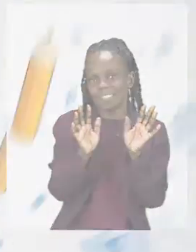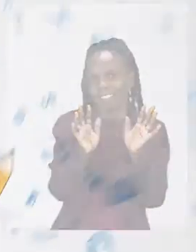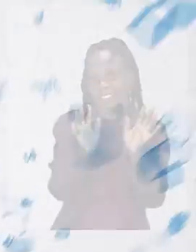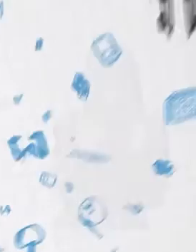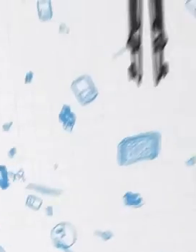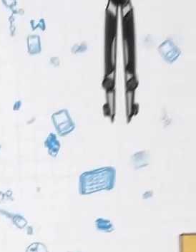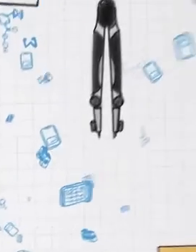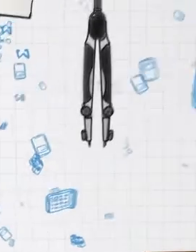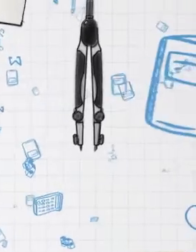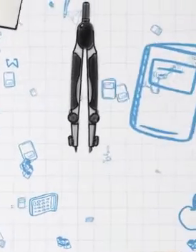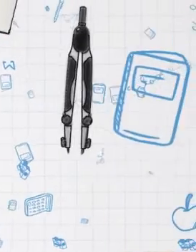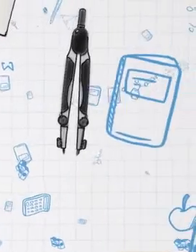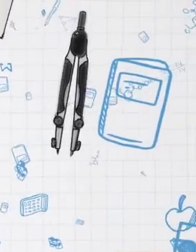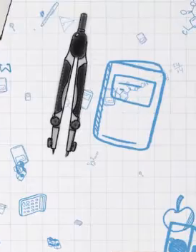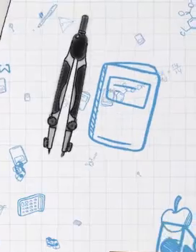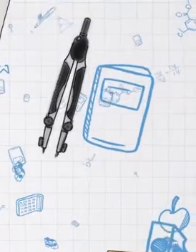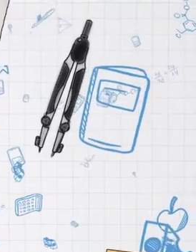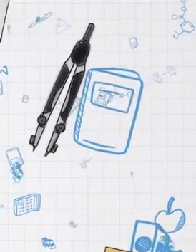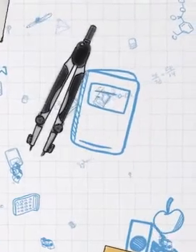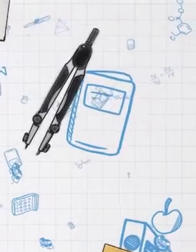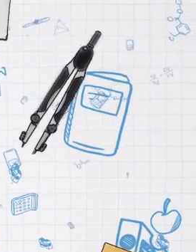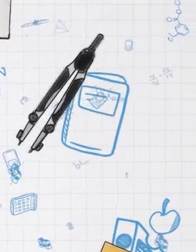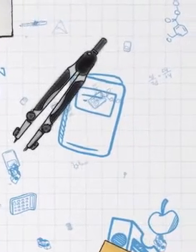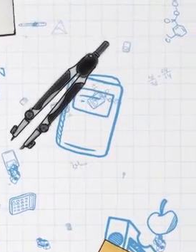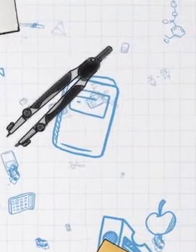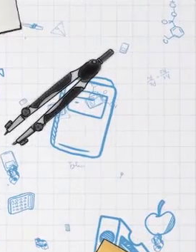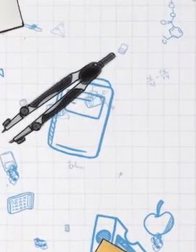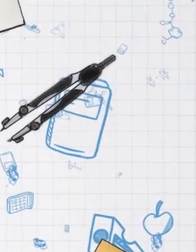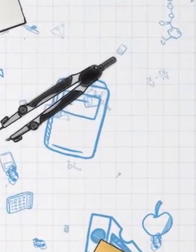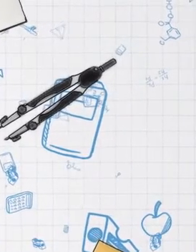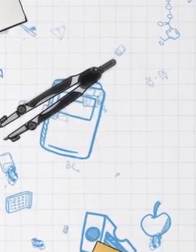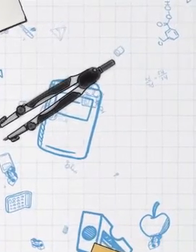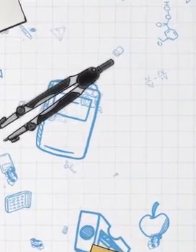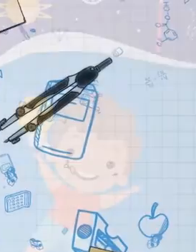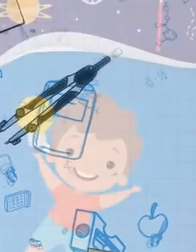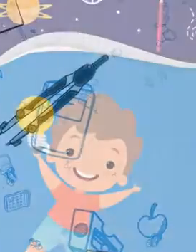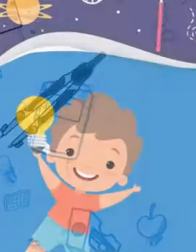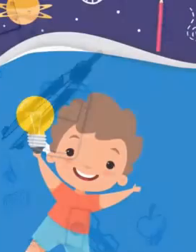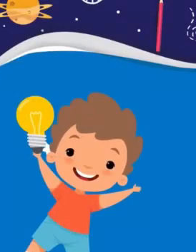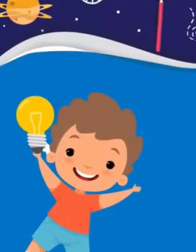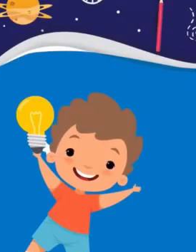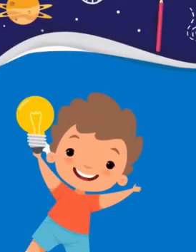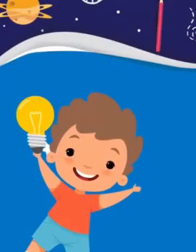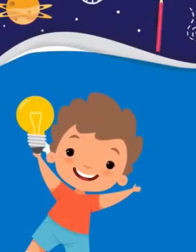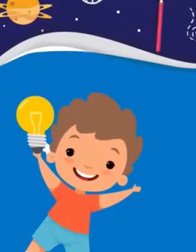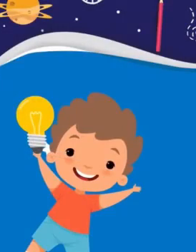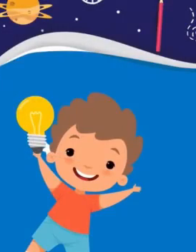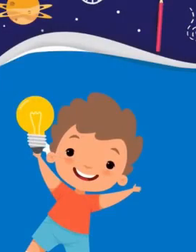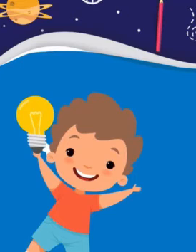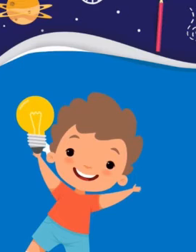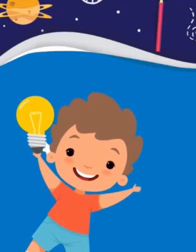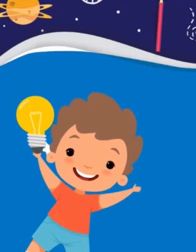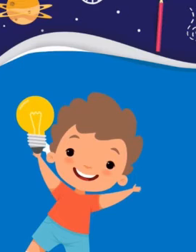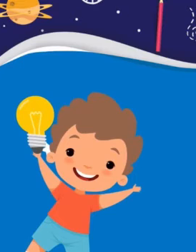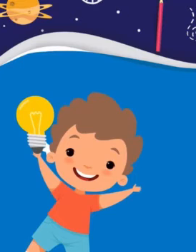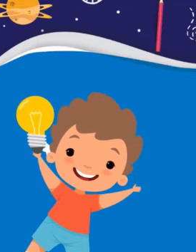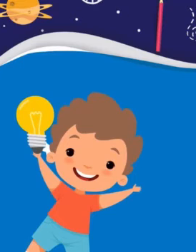a super fun song about our bodies now. I agree. So get ready, friends. And a 1, and a 2, and a 1, 2,